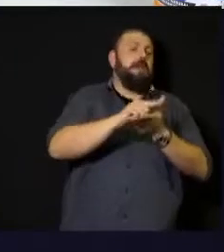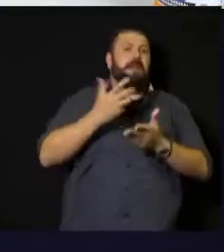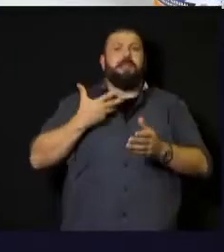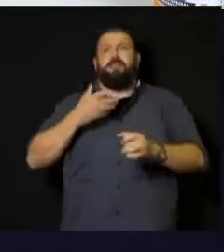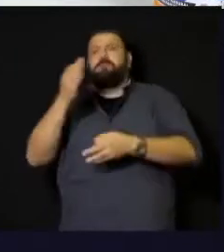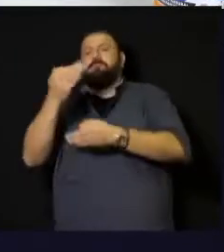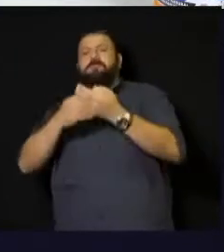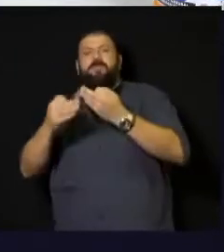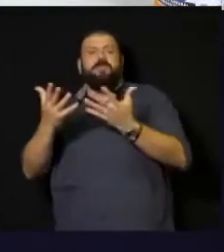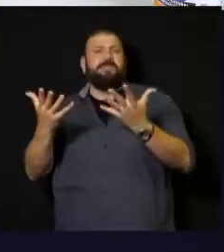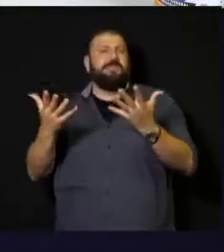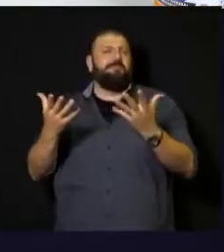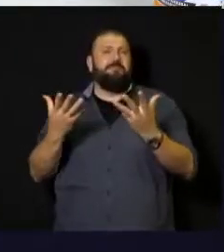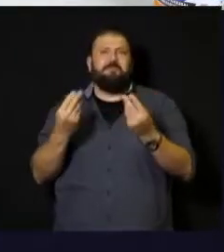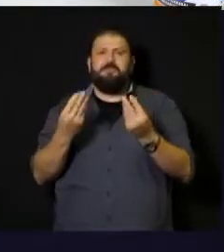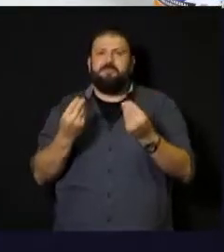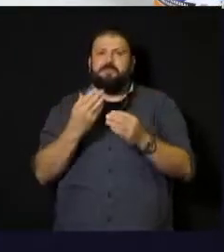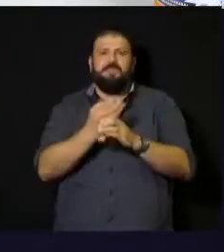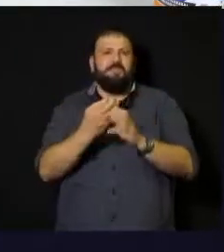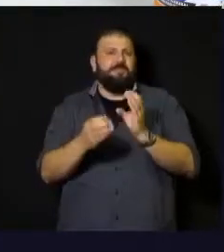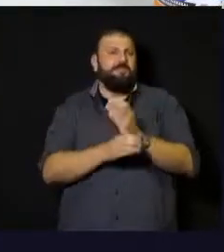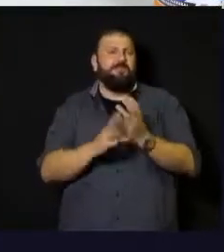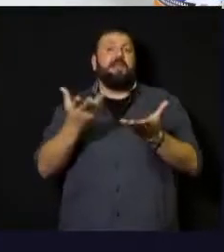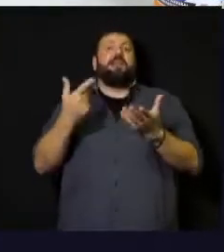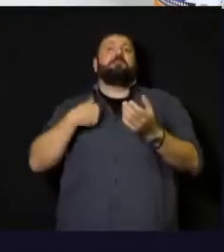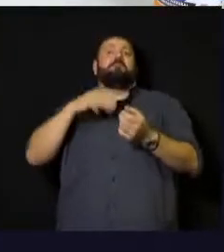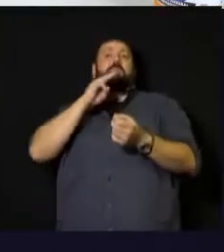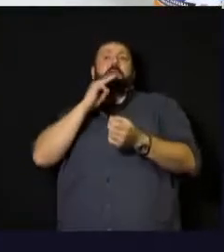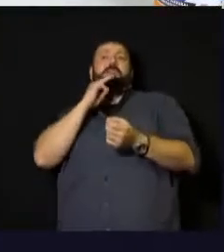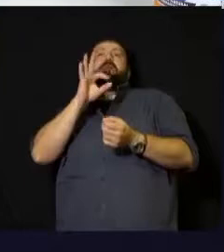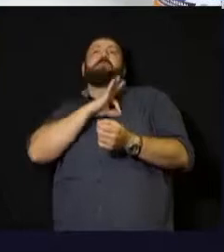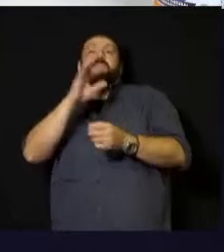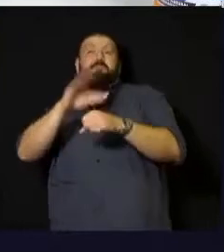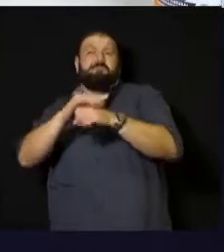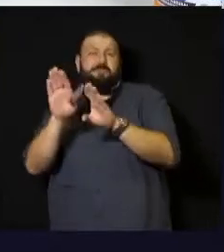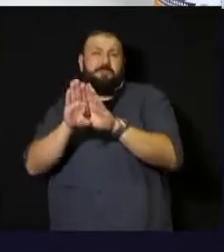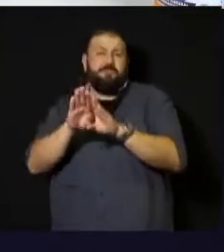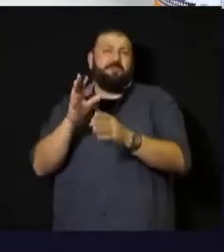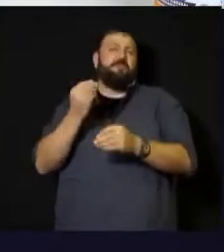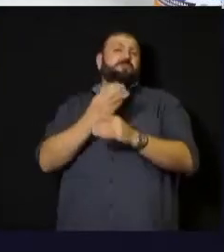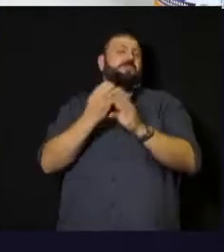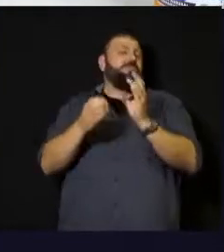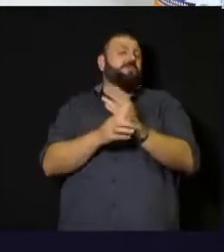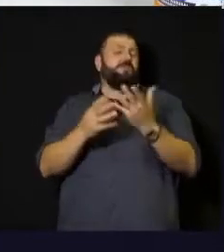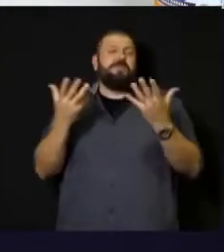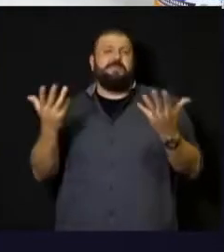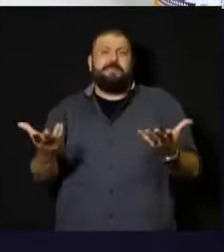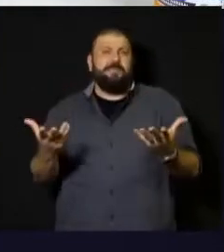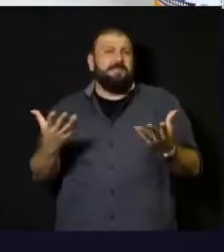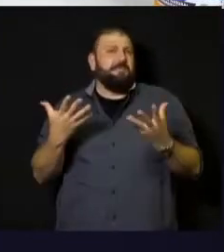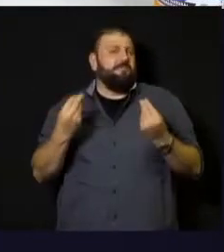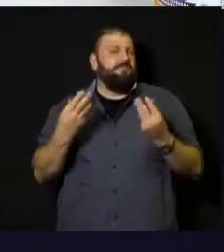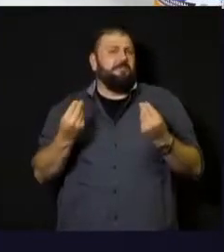mop. Oh, okay, there's endless things. That was my mom. She's calling me for asking me a favor.